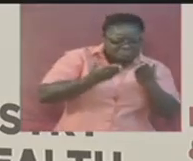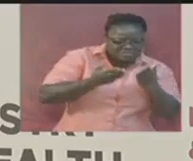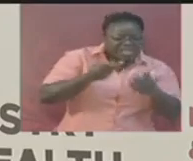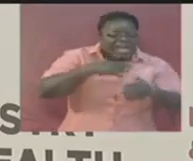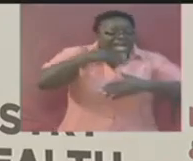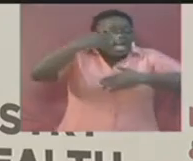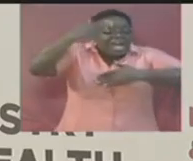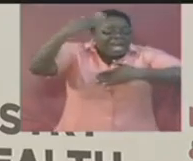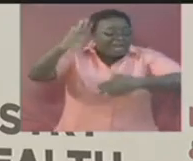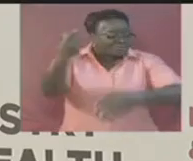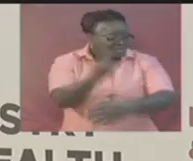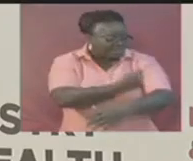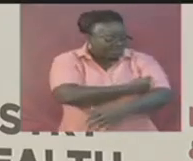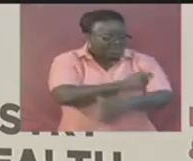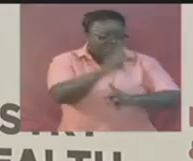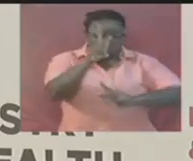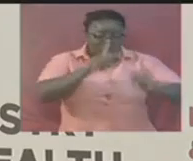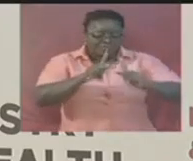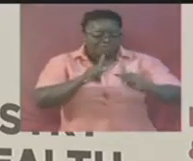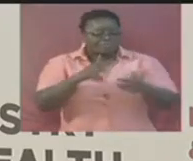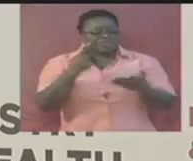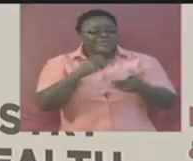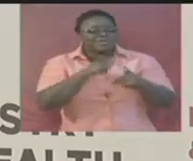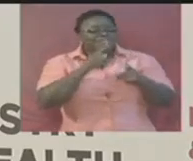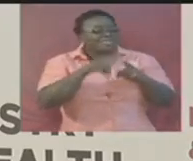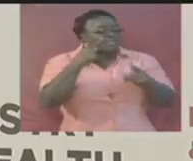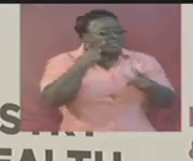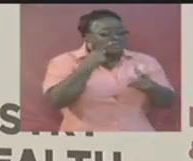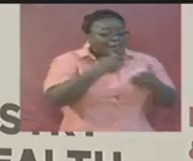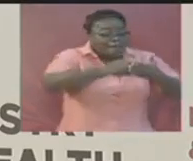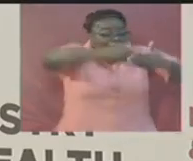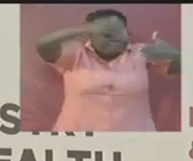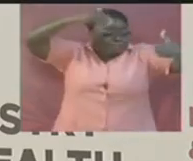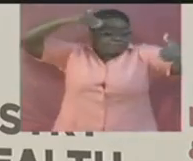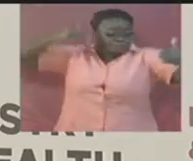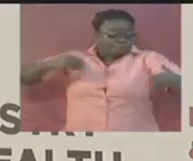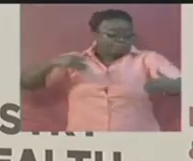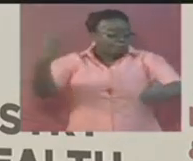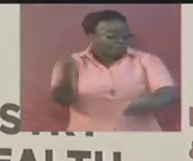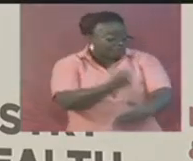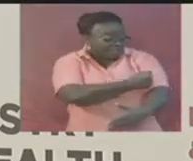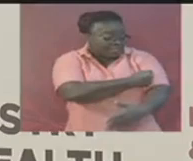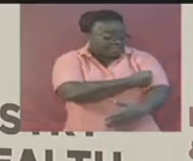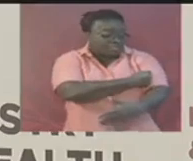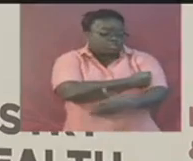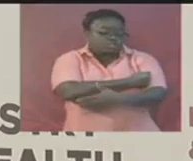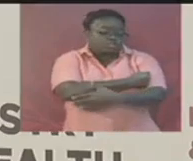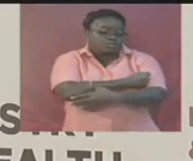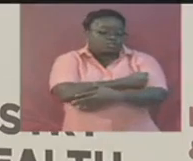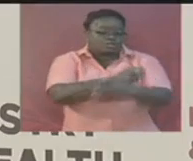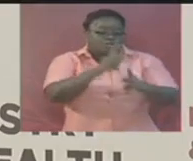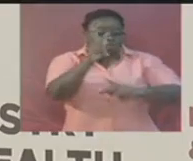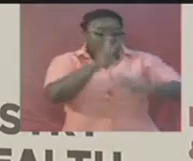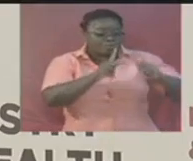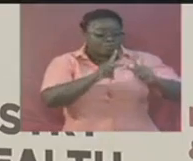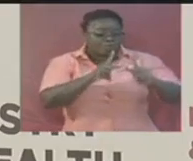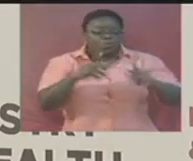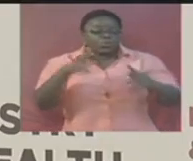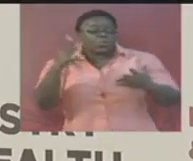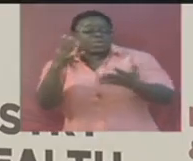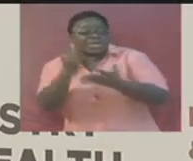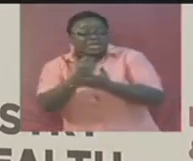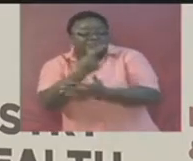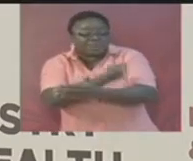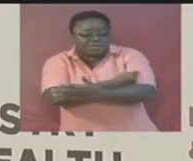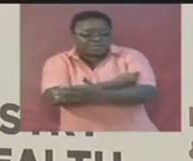people. And what they have found is post-vaccination, as a whole, generally, people who have been vaccinated tend to